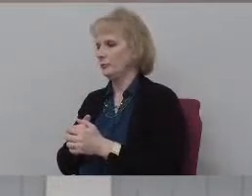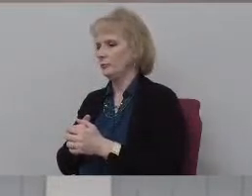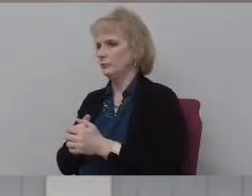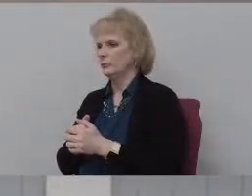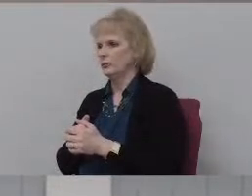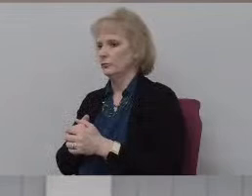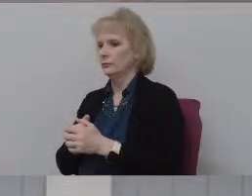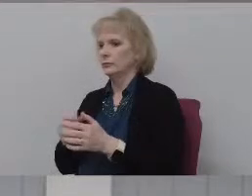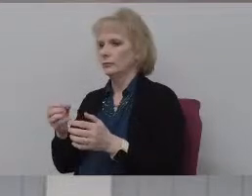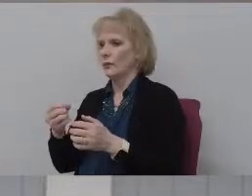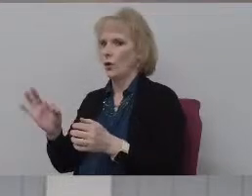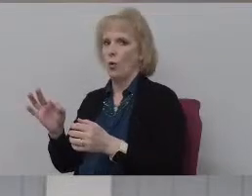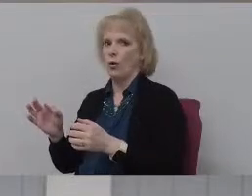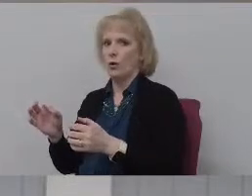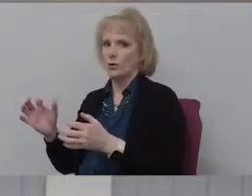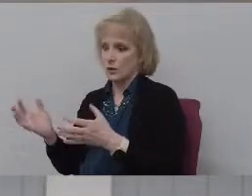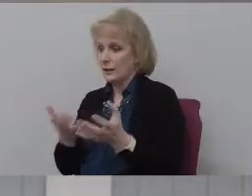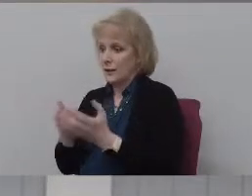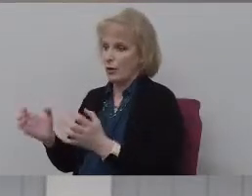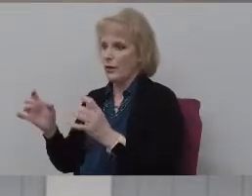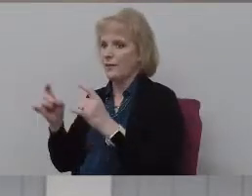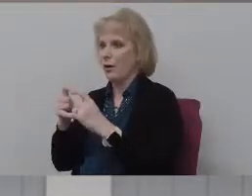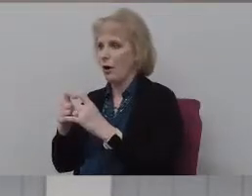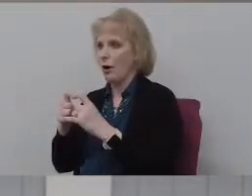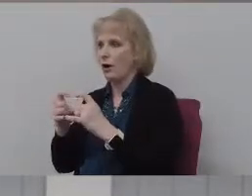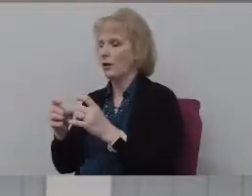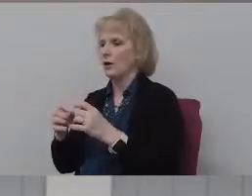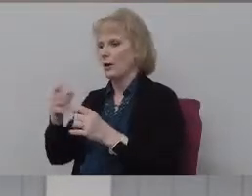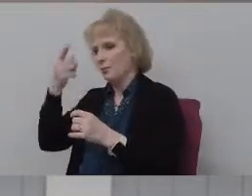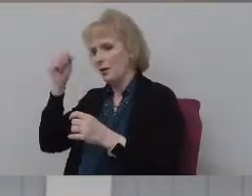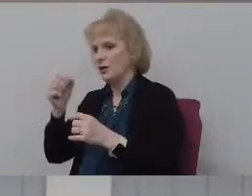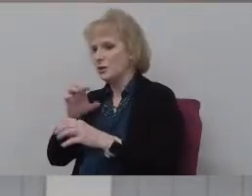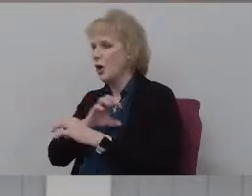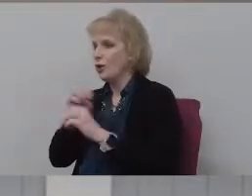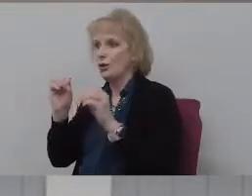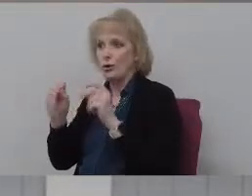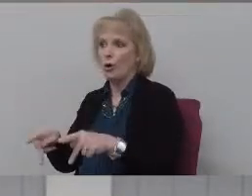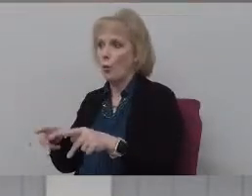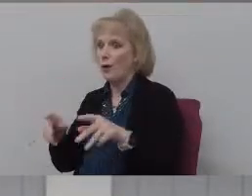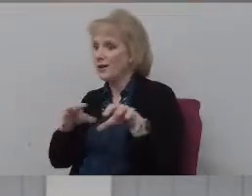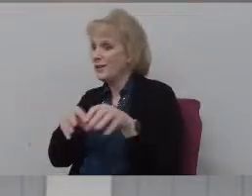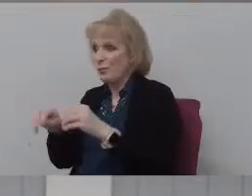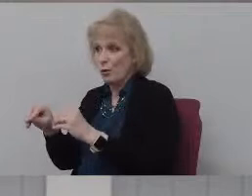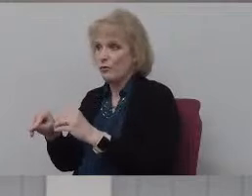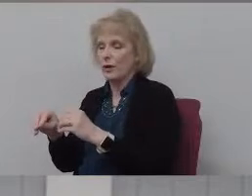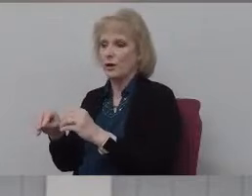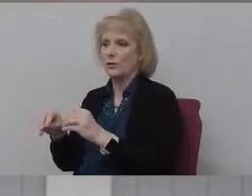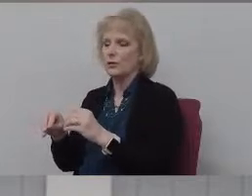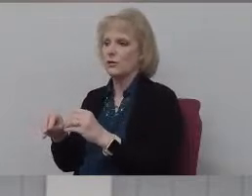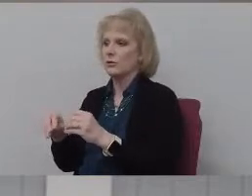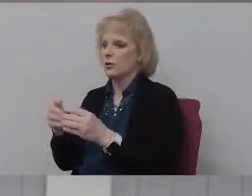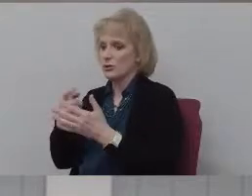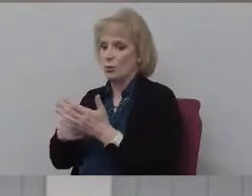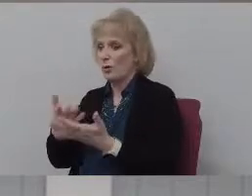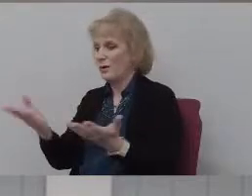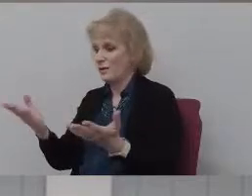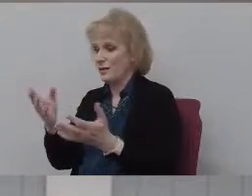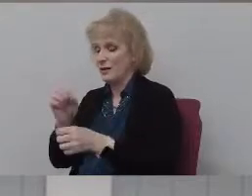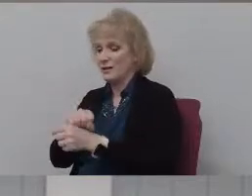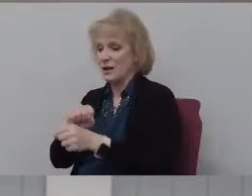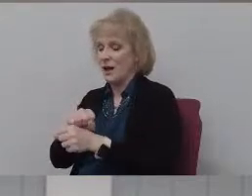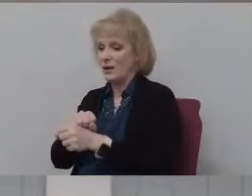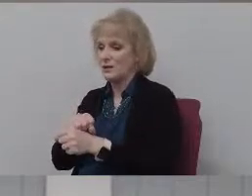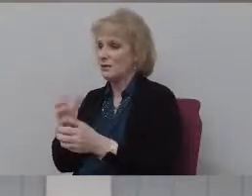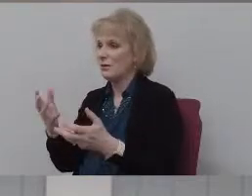is to, you know, carry the Ark of the Covenant and pack it around, because no one's going to be doing that anymore. And so what are these guys going to do? They say, well, my job,